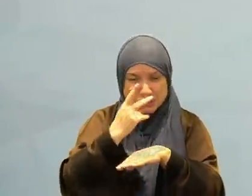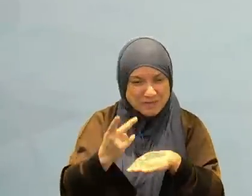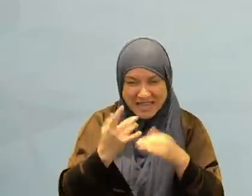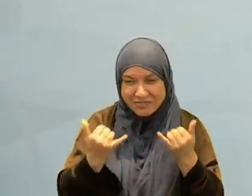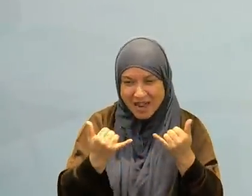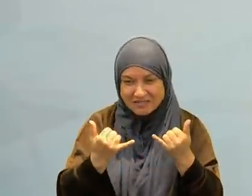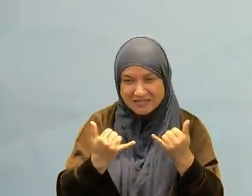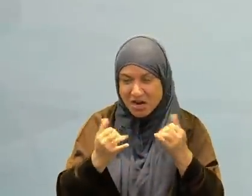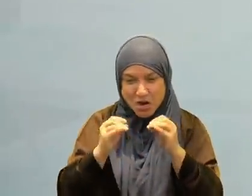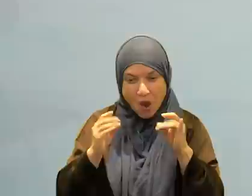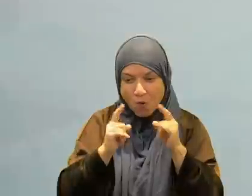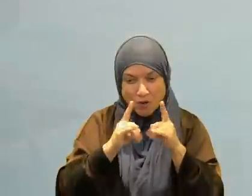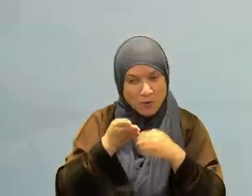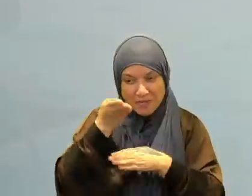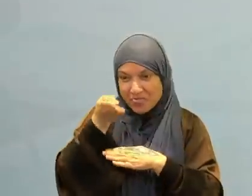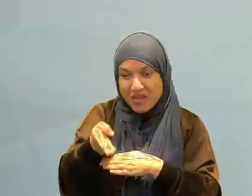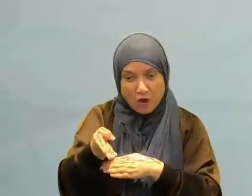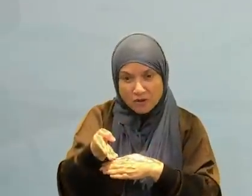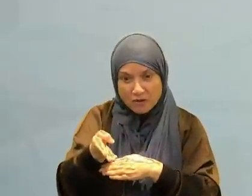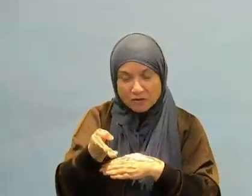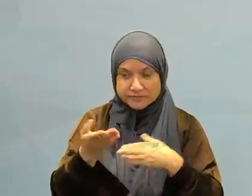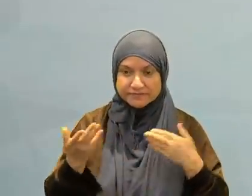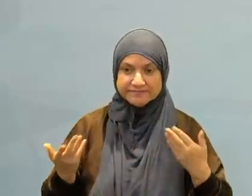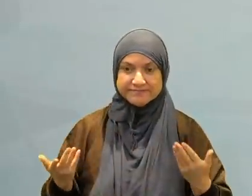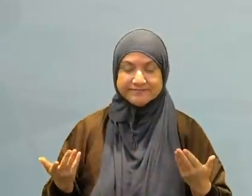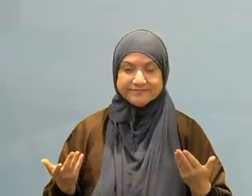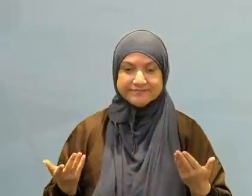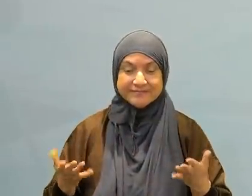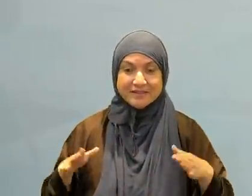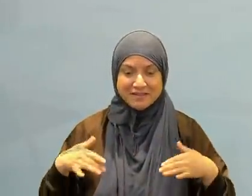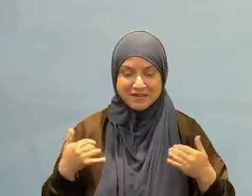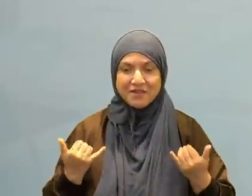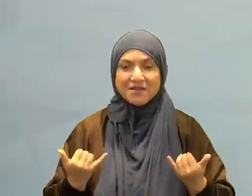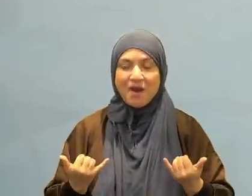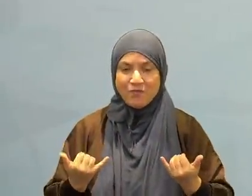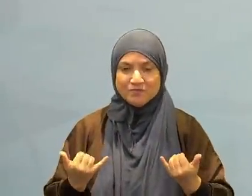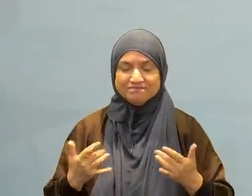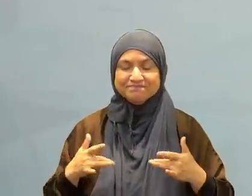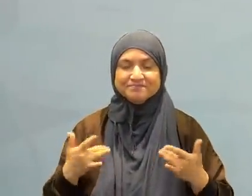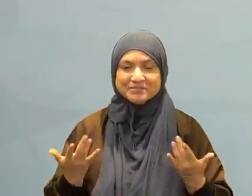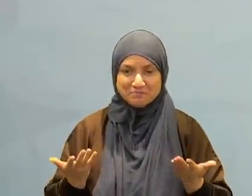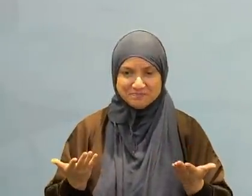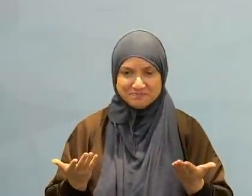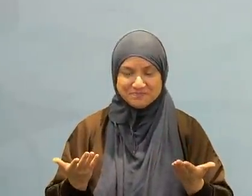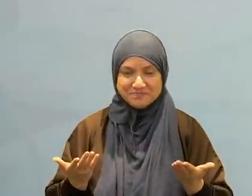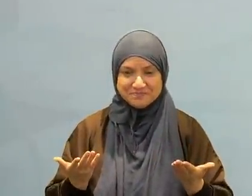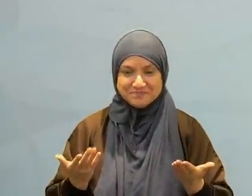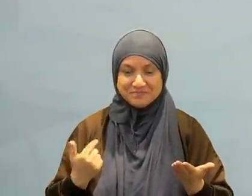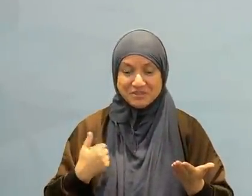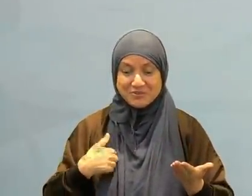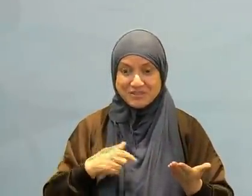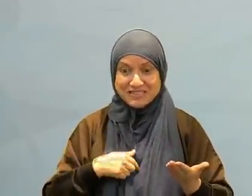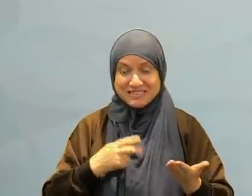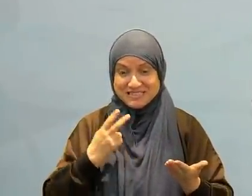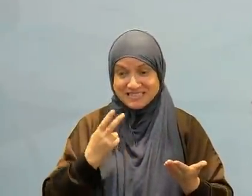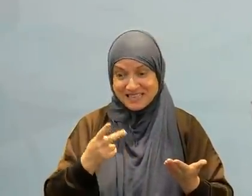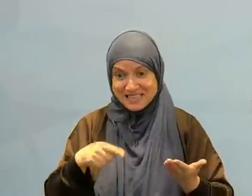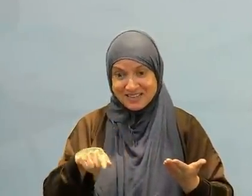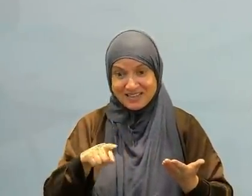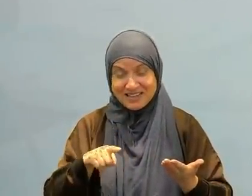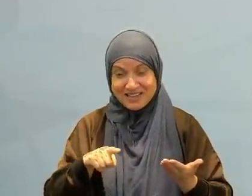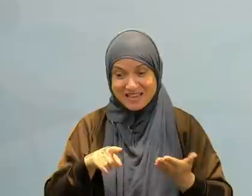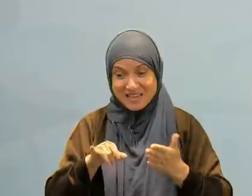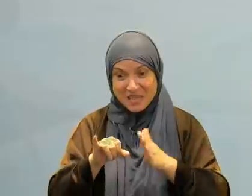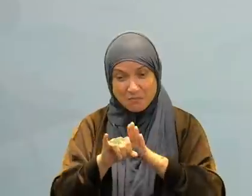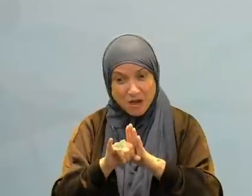guilty. I'm guilty because when I saw the image of the Haram, I was grieved. Maybe more so than I was grieved by